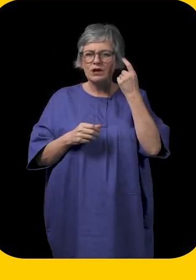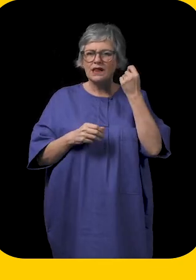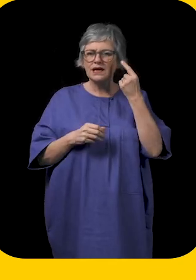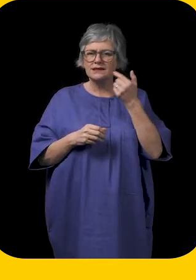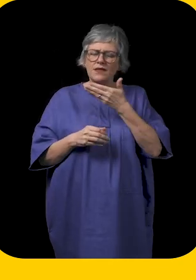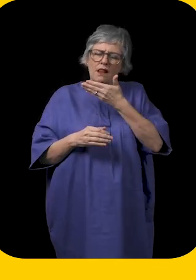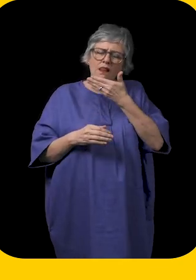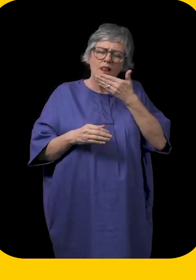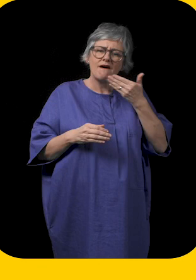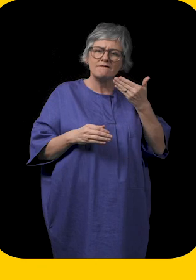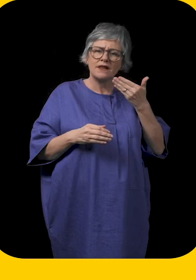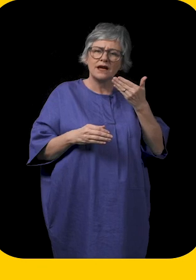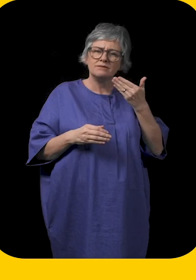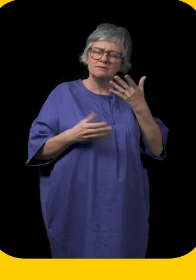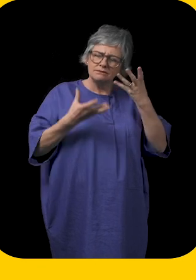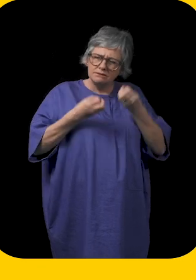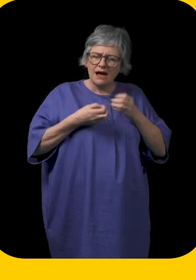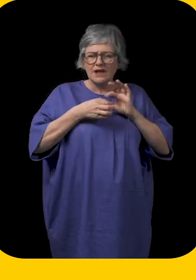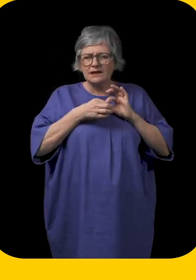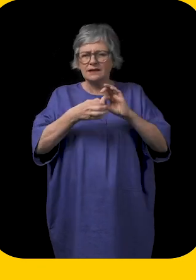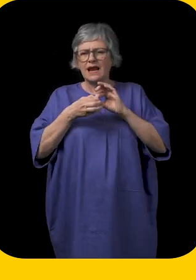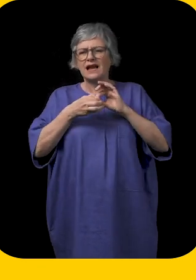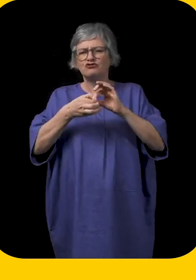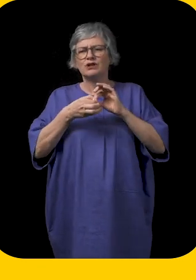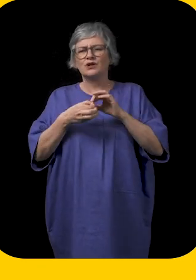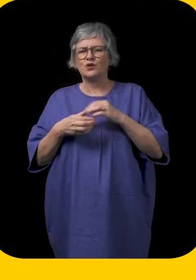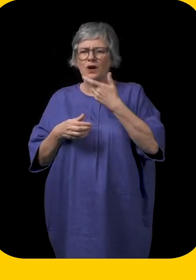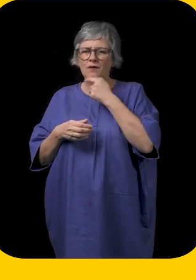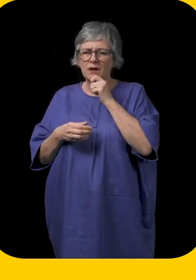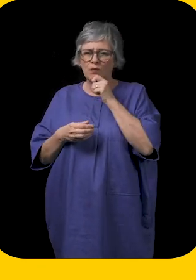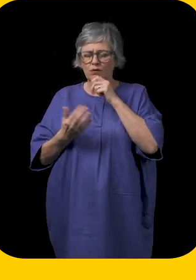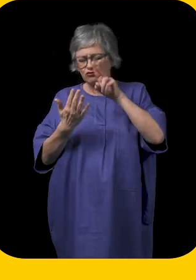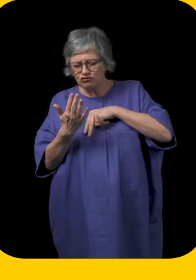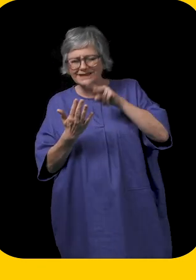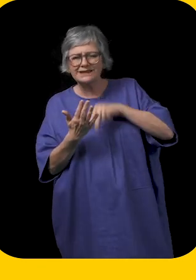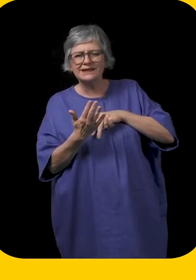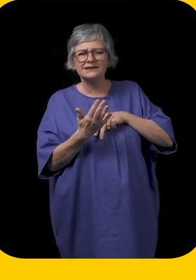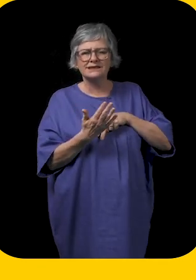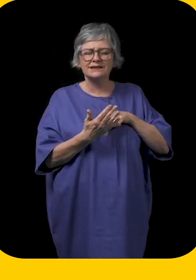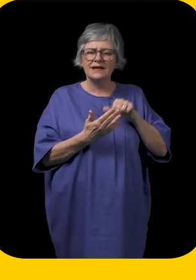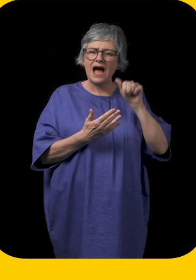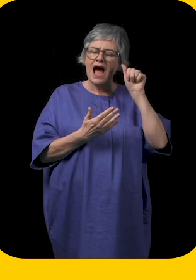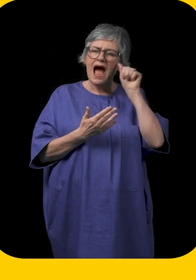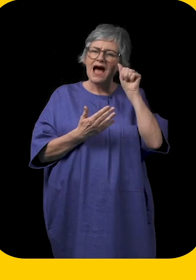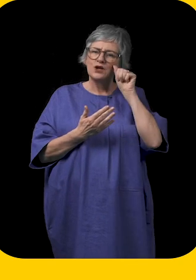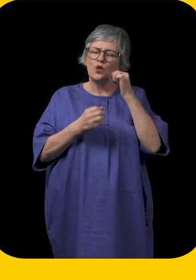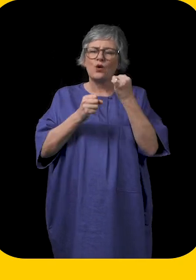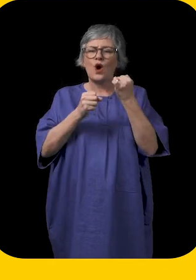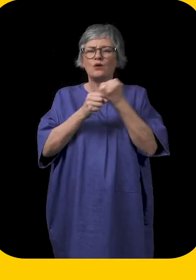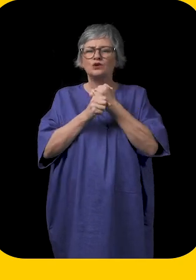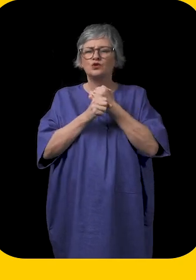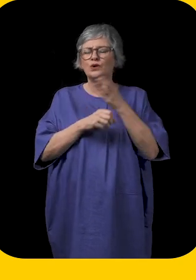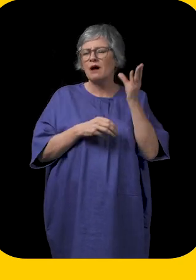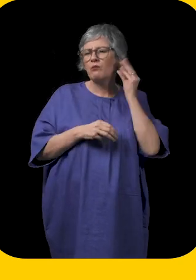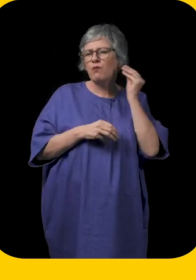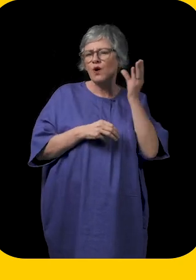like, and then afterwards you suddenly realize that how lovely that is to have that connection with people and to have that connection with readers. And I know